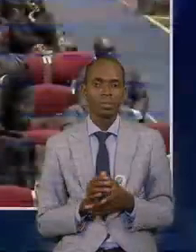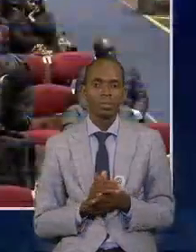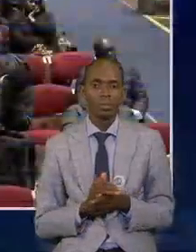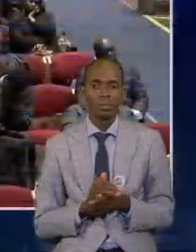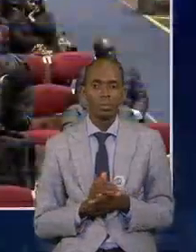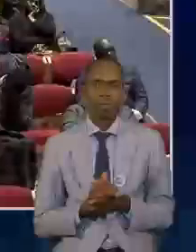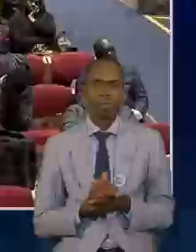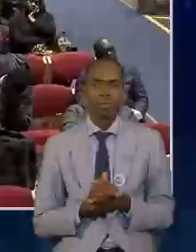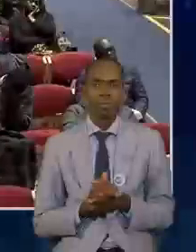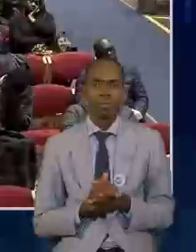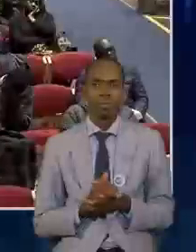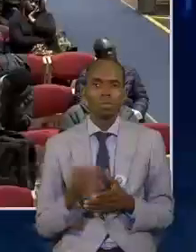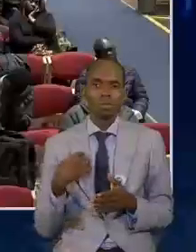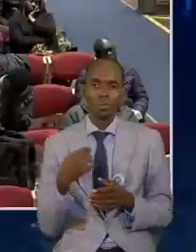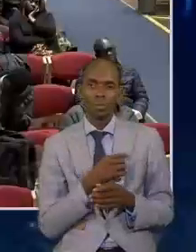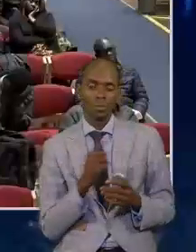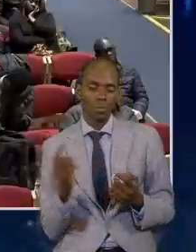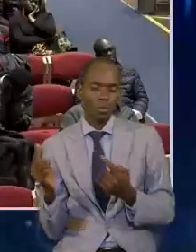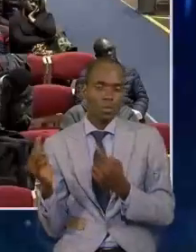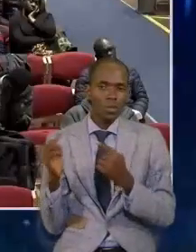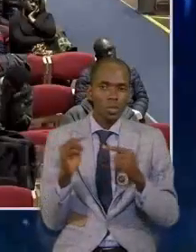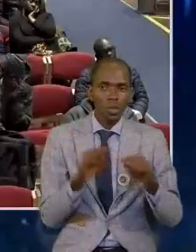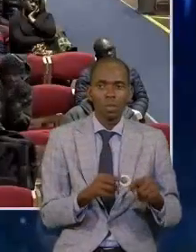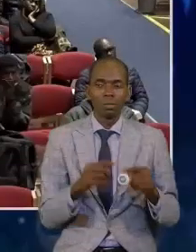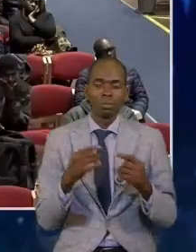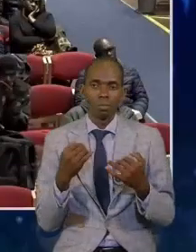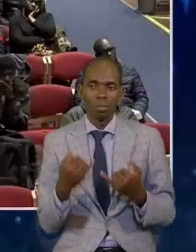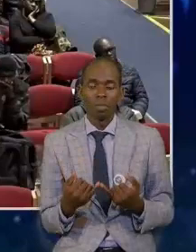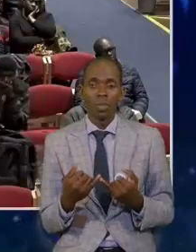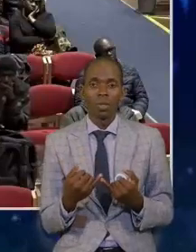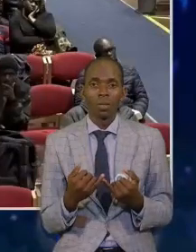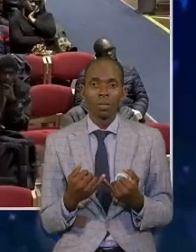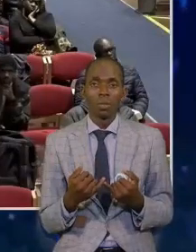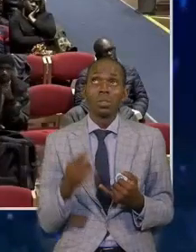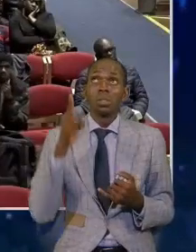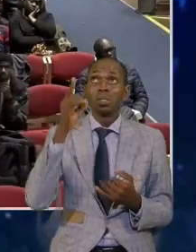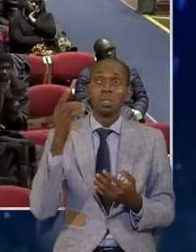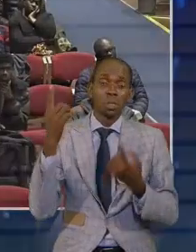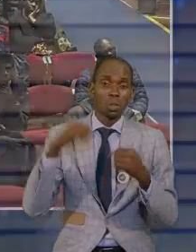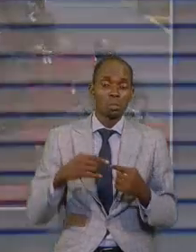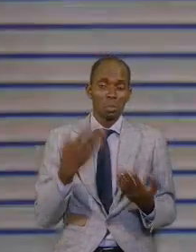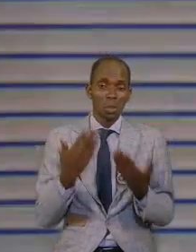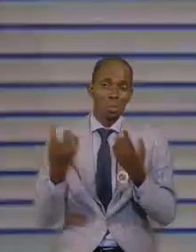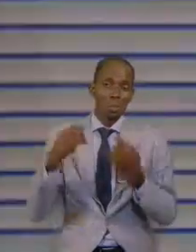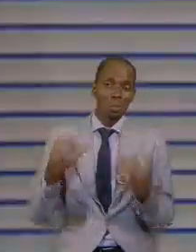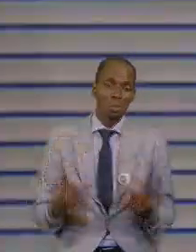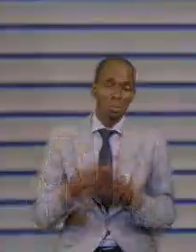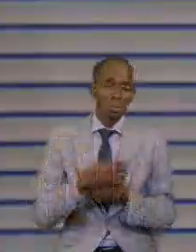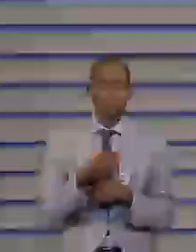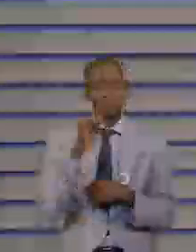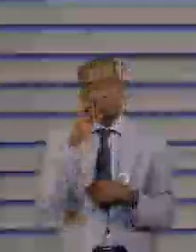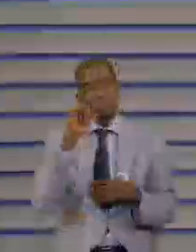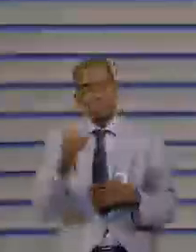He may come today. He may come tomorrow. Morning or noon